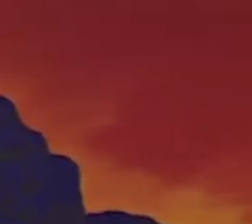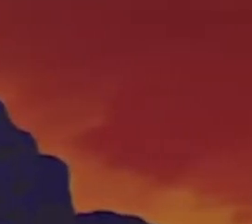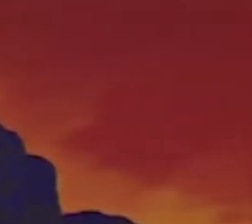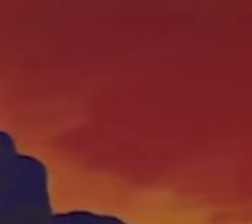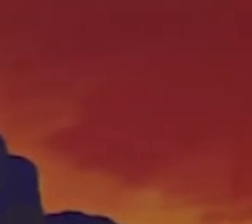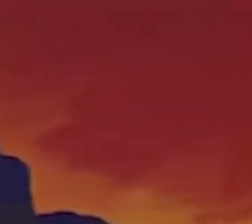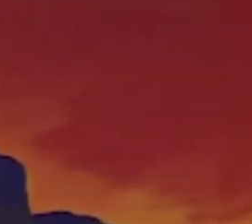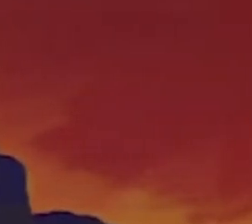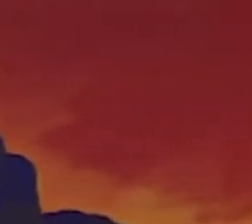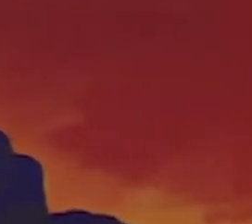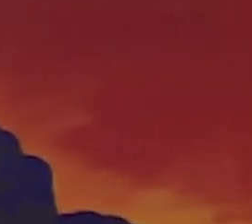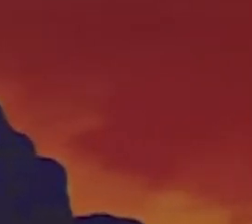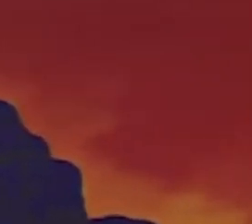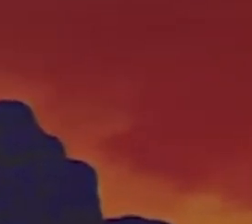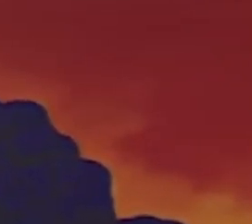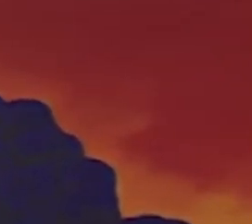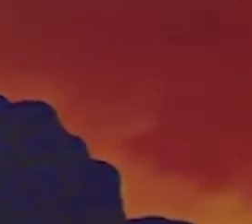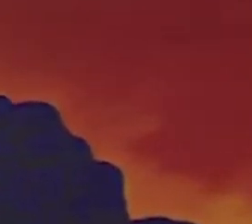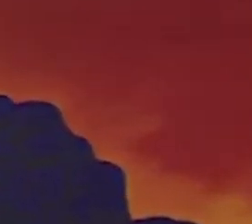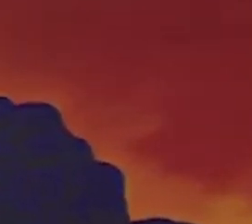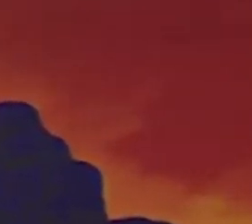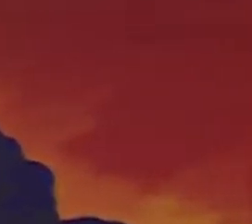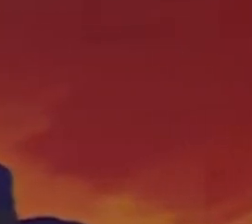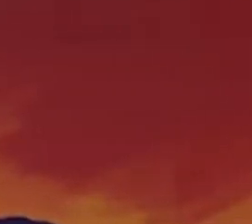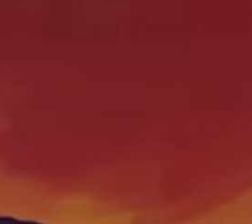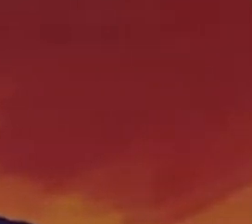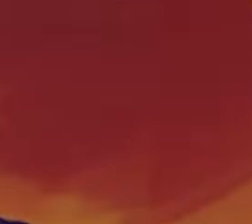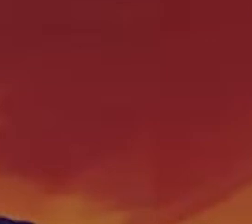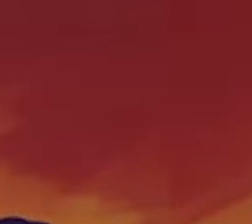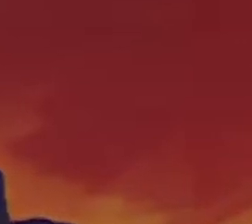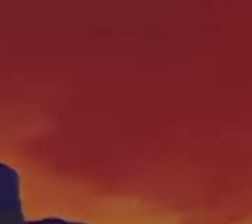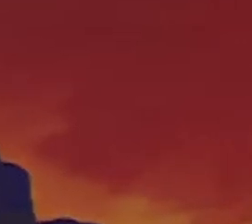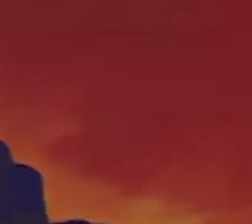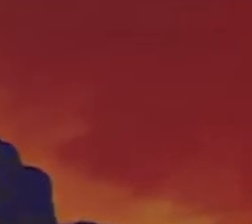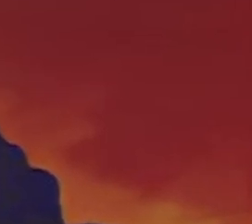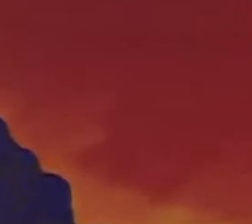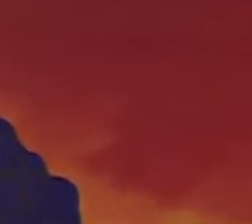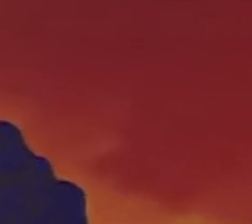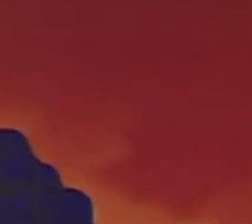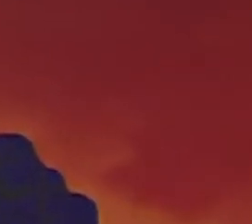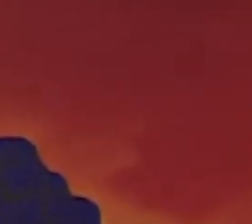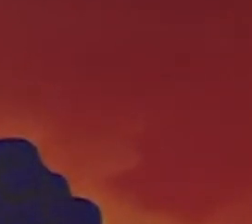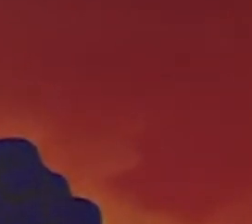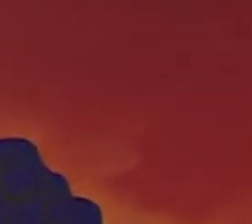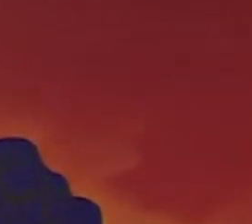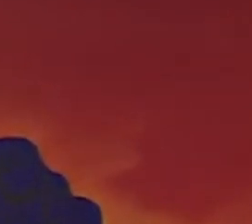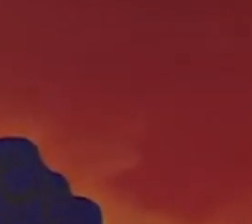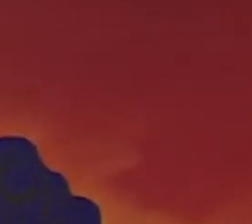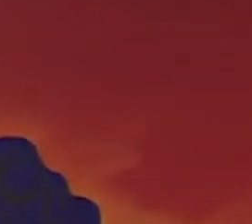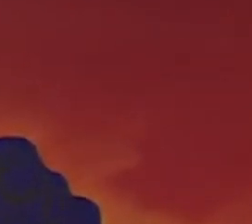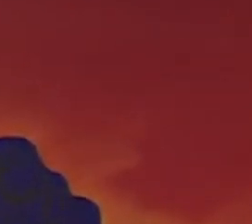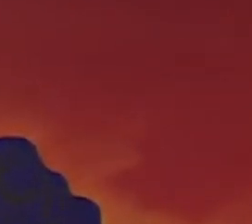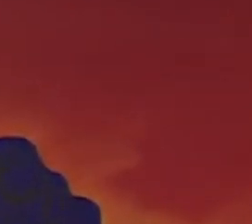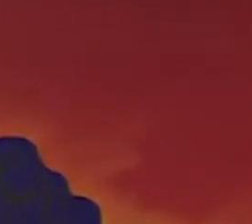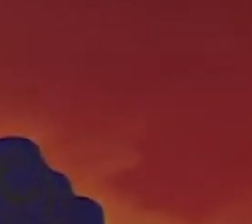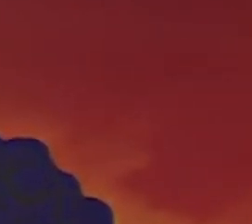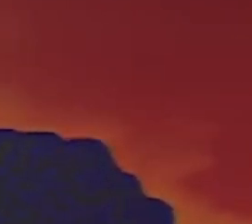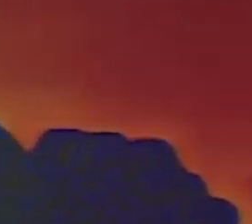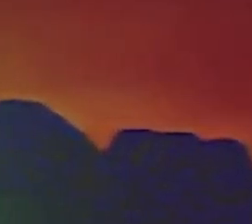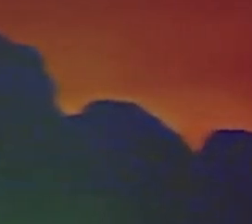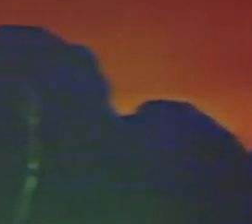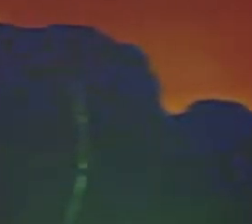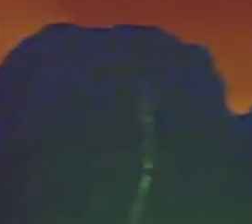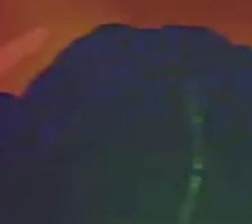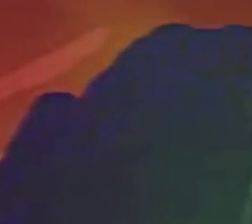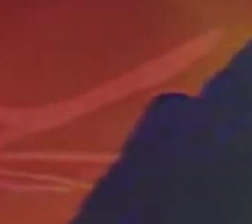I was meeting with the translators just a few days ago. We meet and pray each day. And I said to them, you know, when I